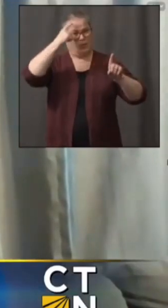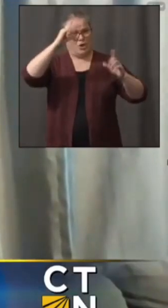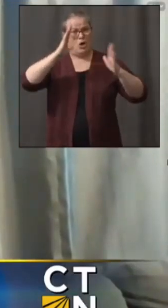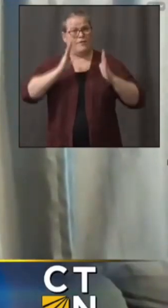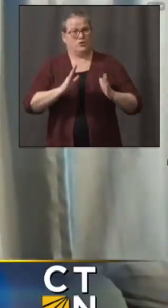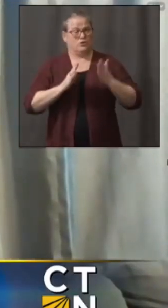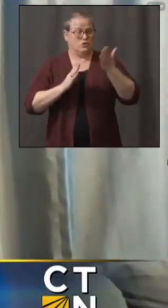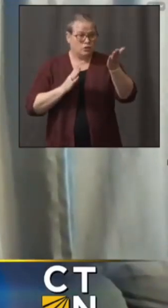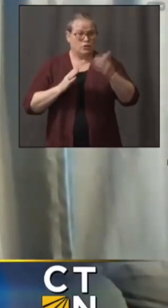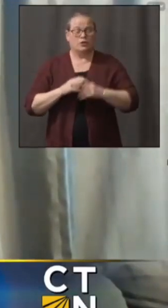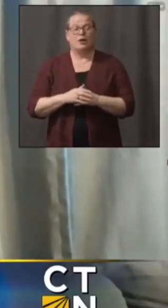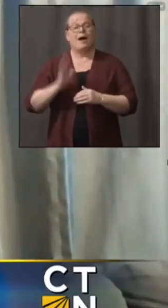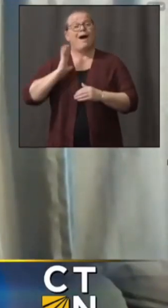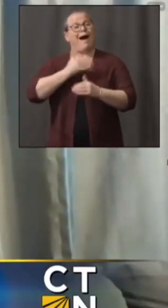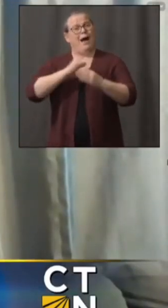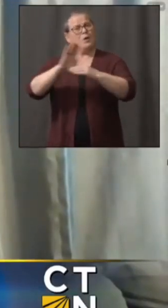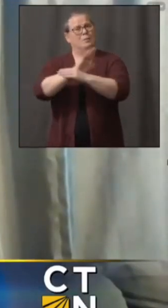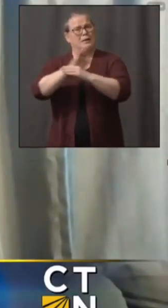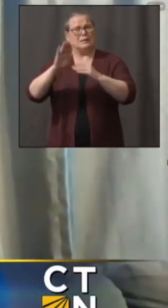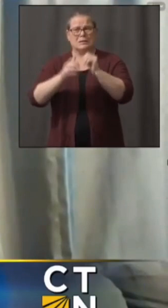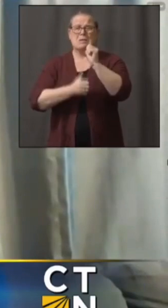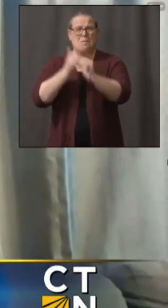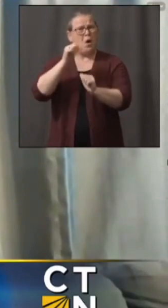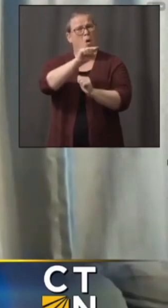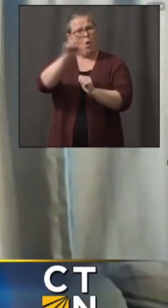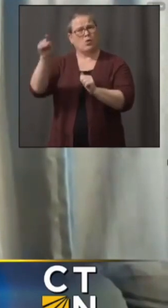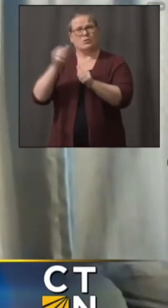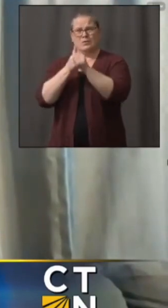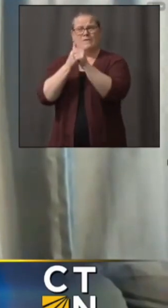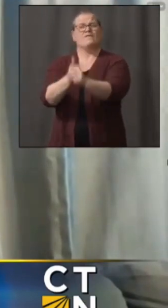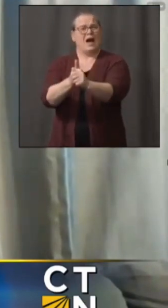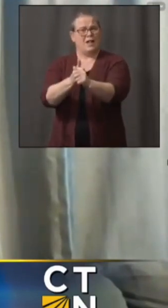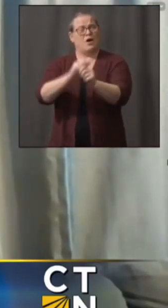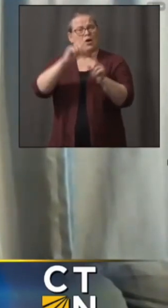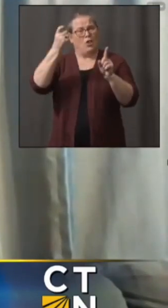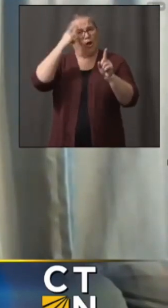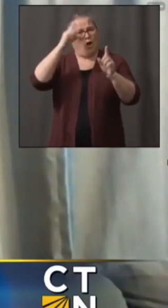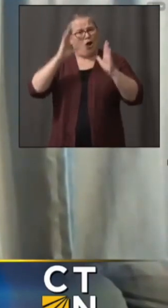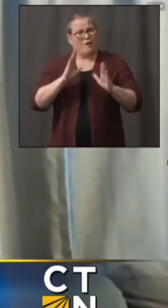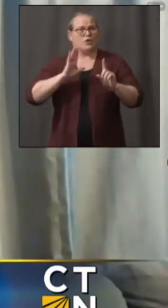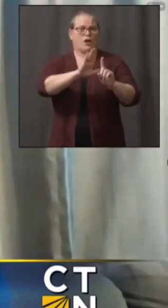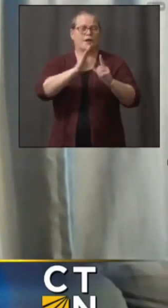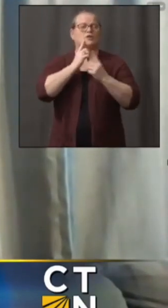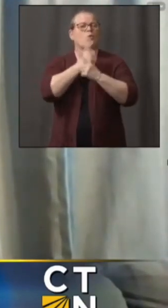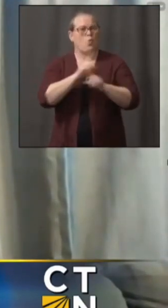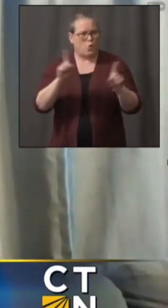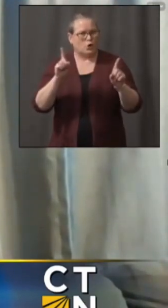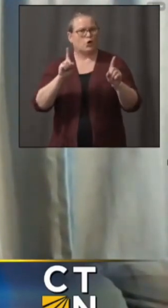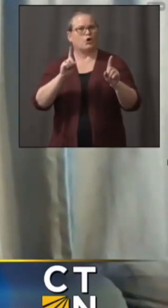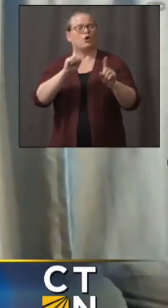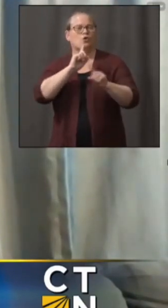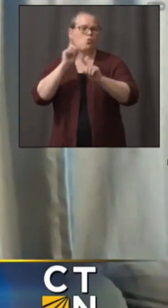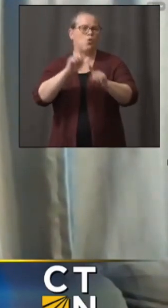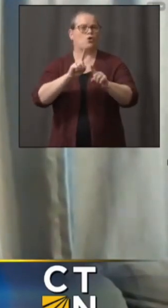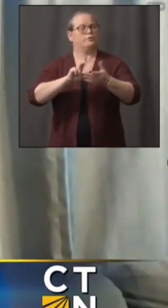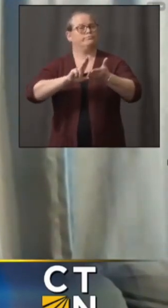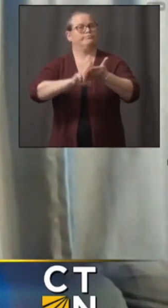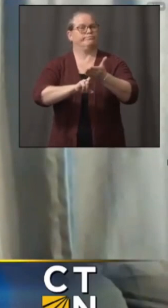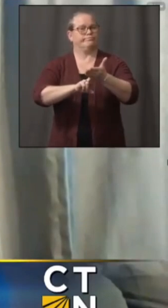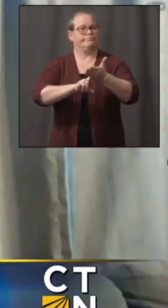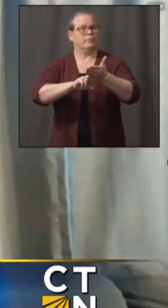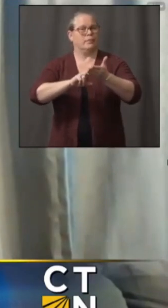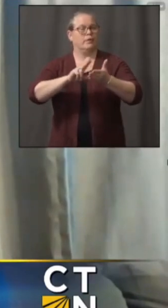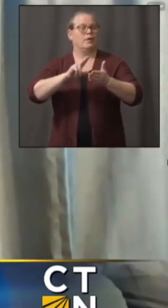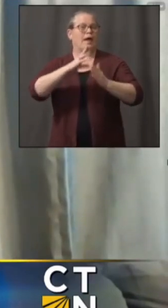businesses are doing the right thing. They are following the executive orders and the sector rules. That being said, the Department of Consumer